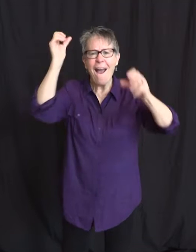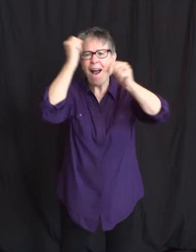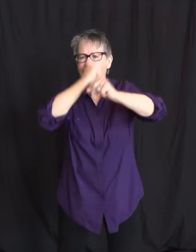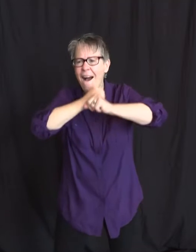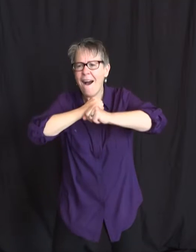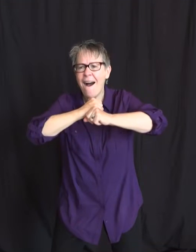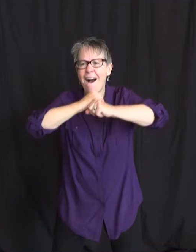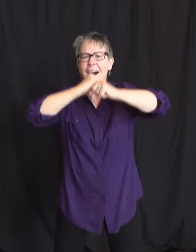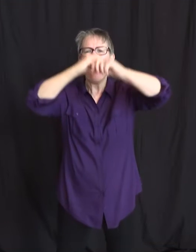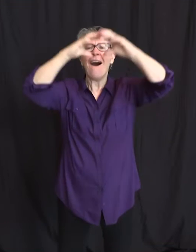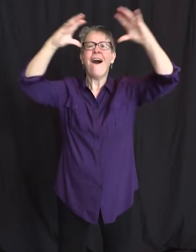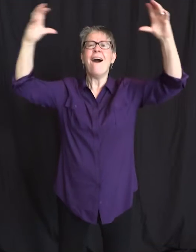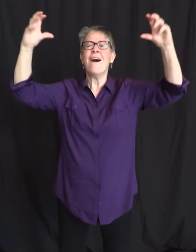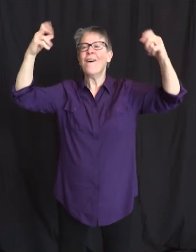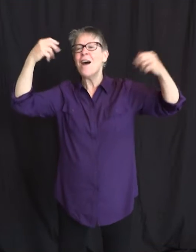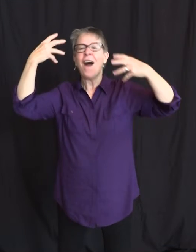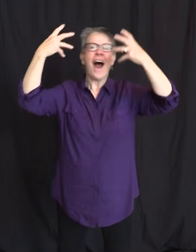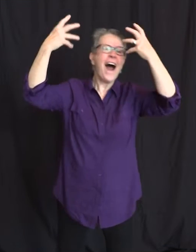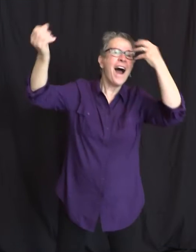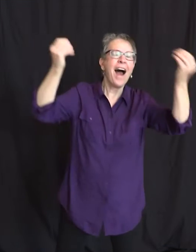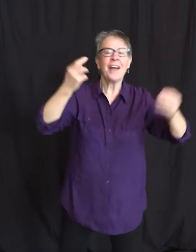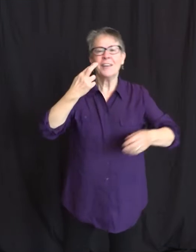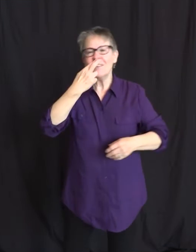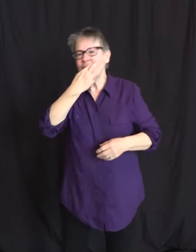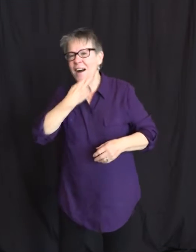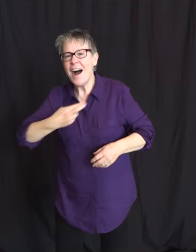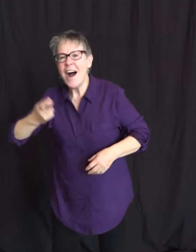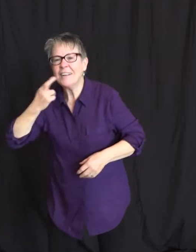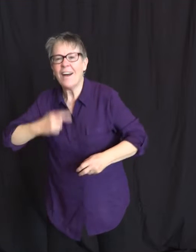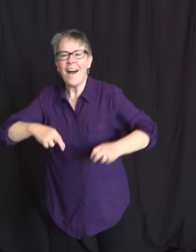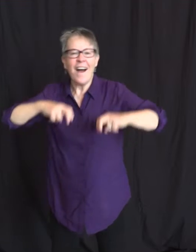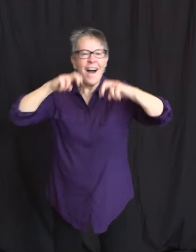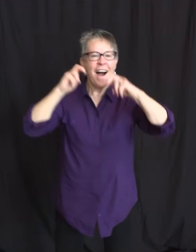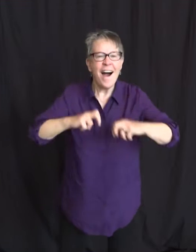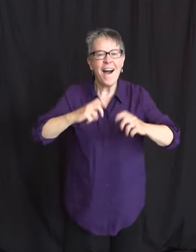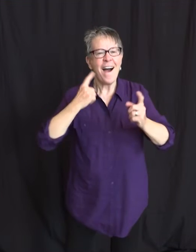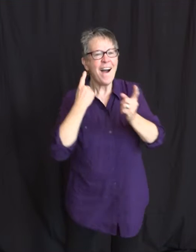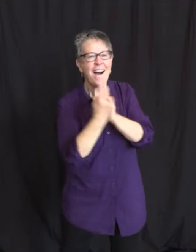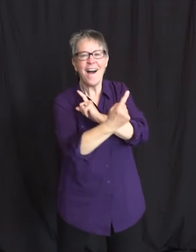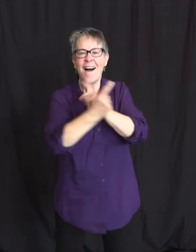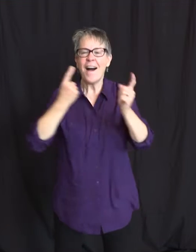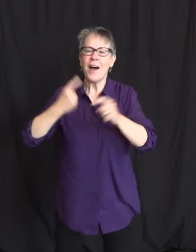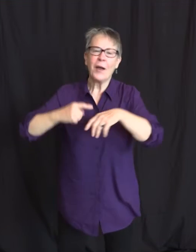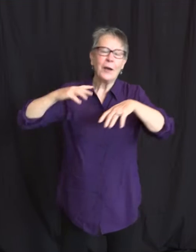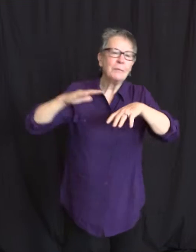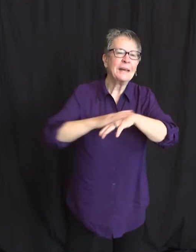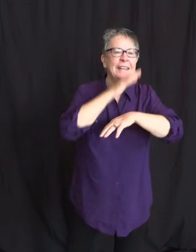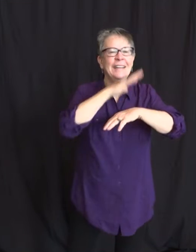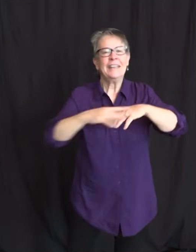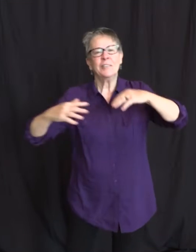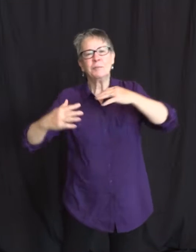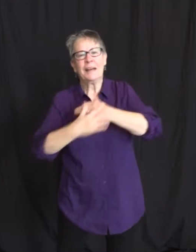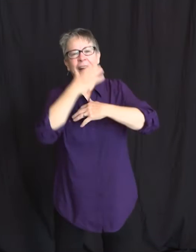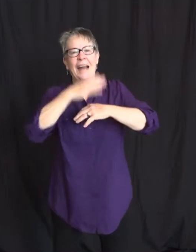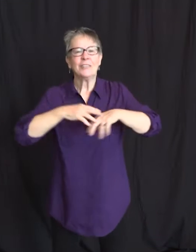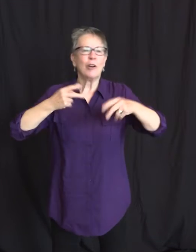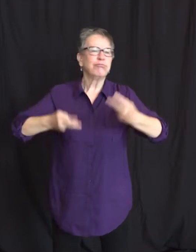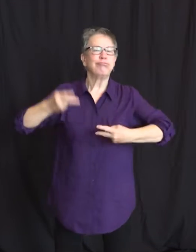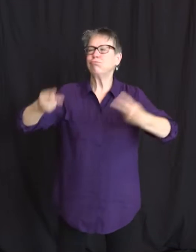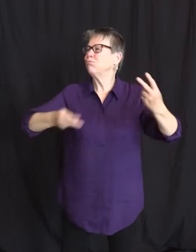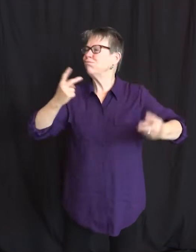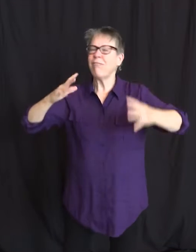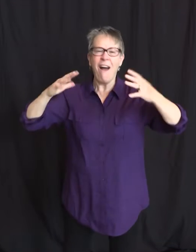activities once again. I want to see the shore humming throughout the summer. We will move as quickly as we can, but